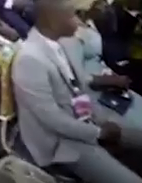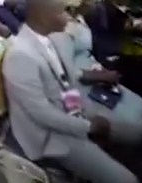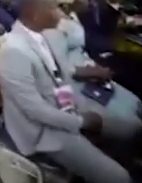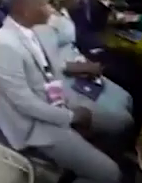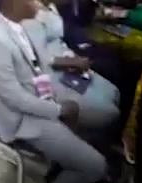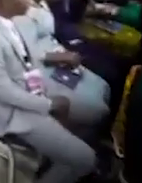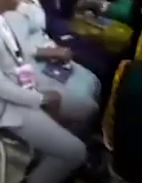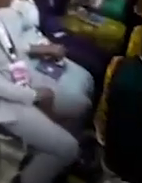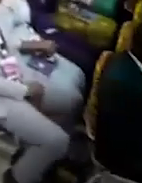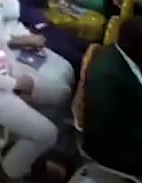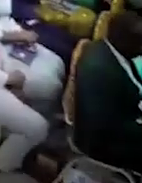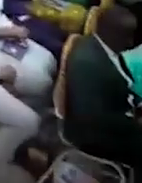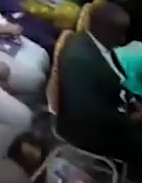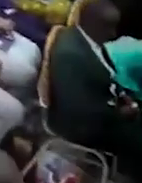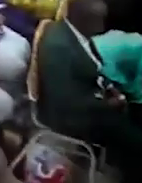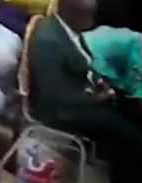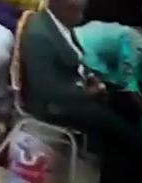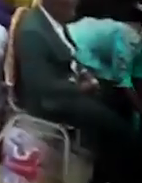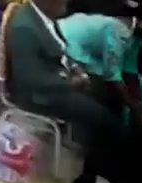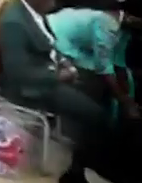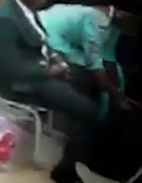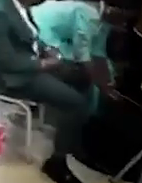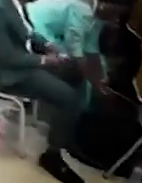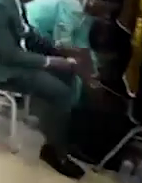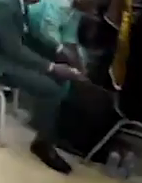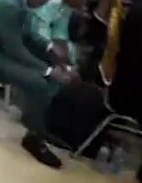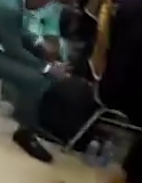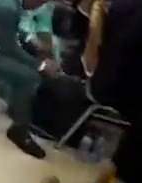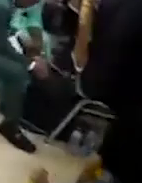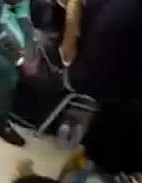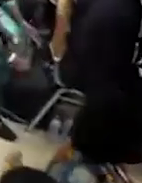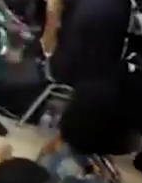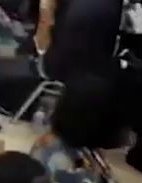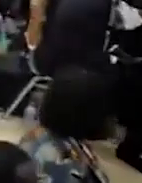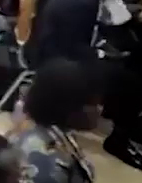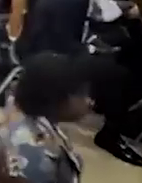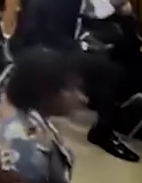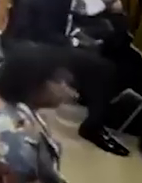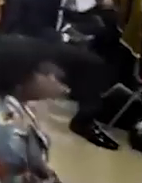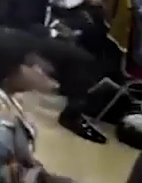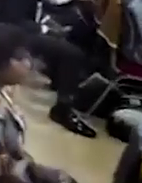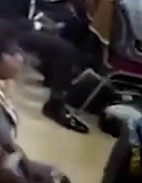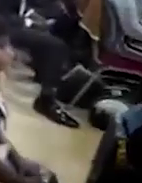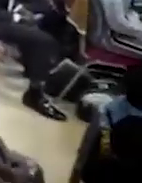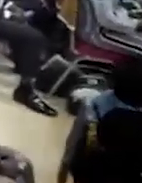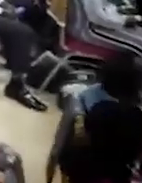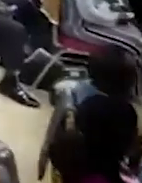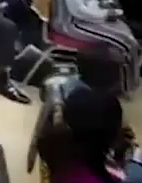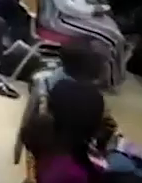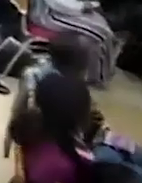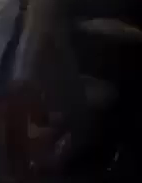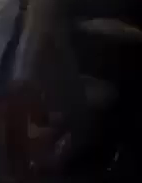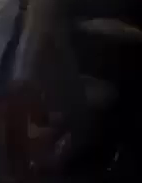needs, so that anything that God wants to give to the world, God will use us to bring it to pass.